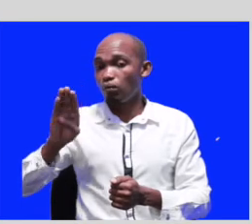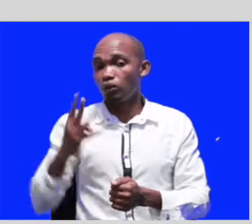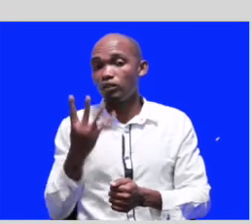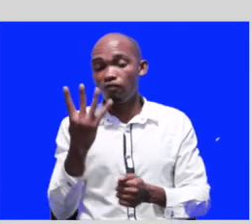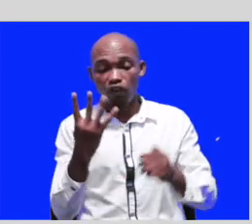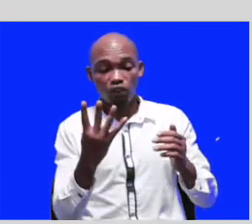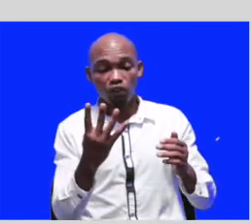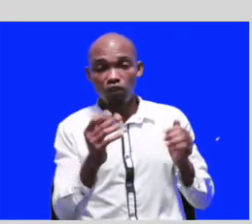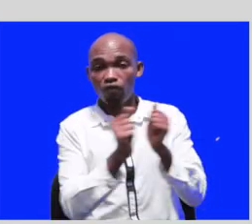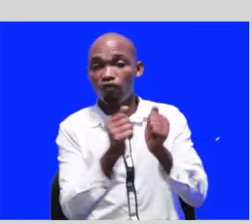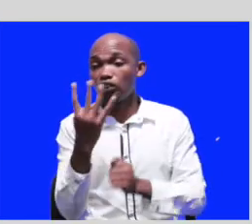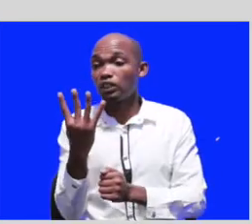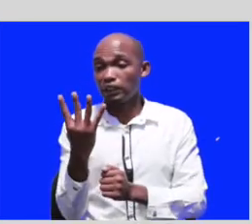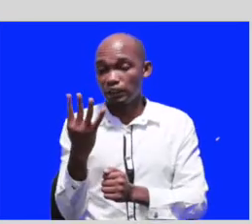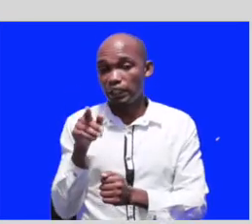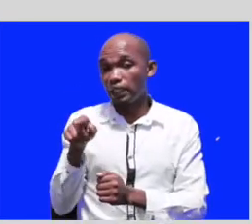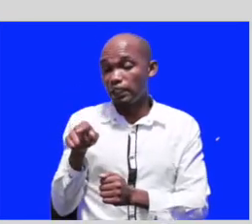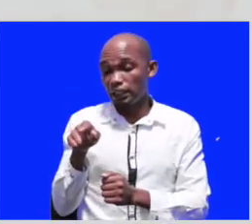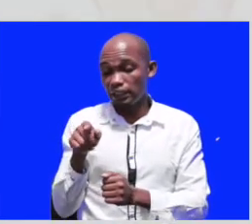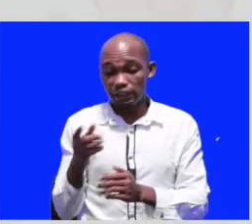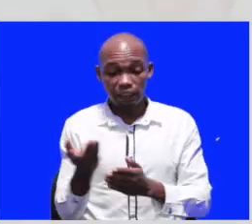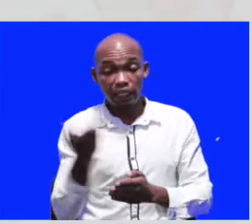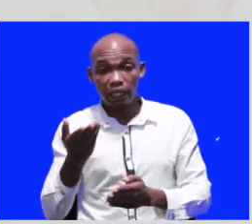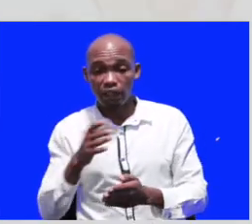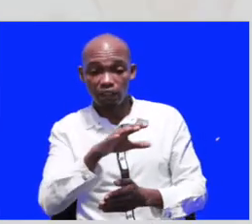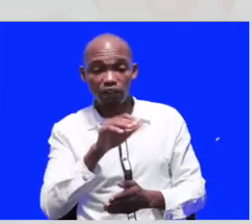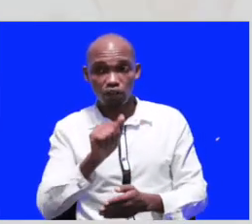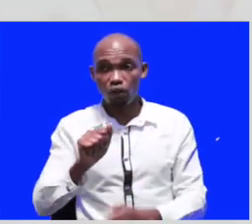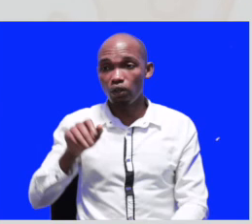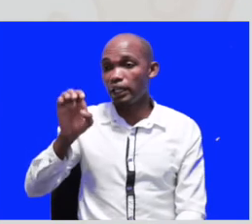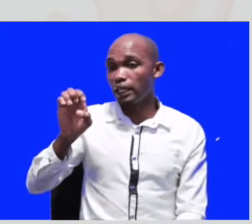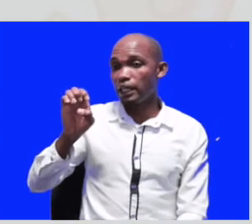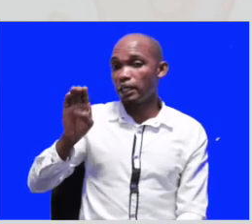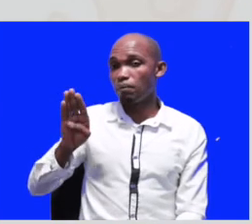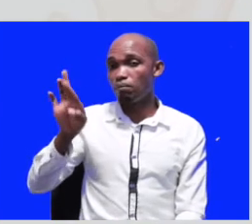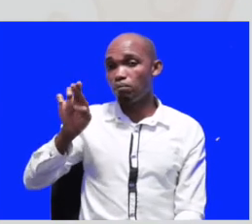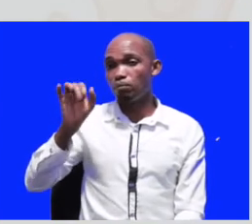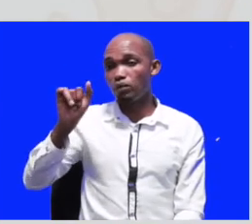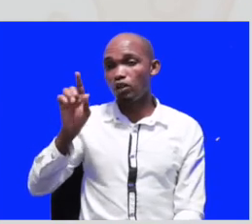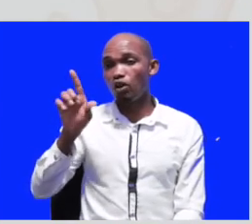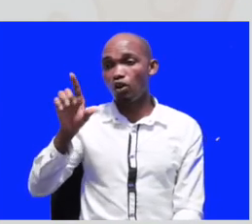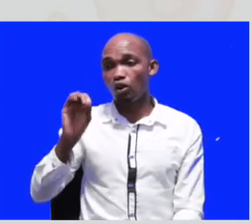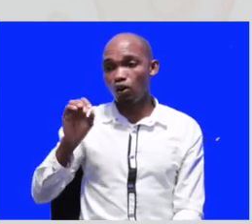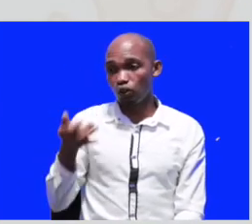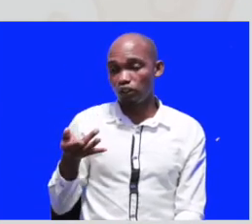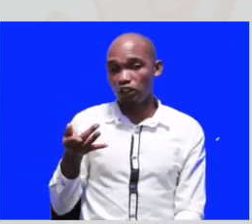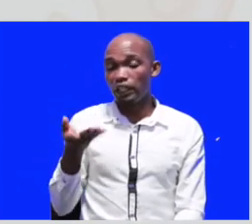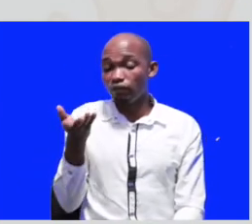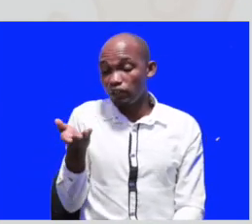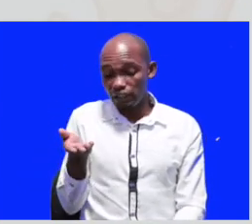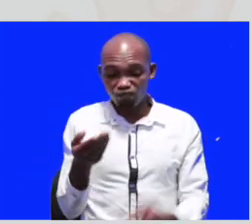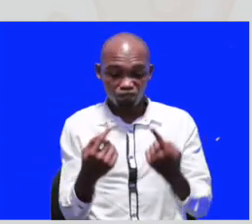dating using isotope of carbon-14. Third is embryology. In comparative